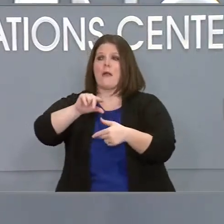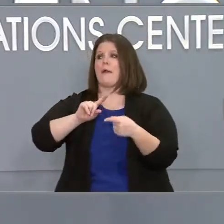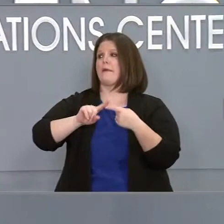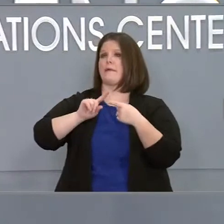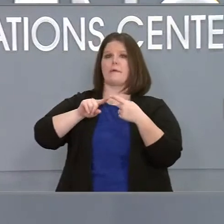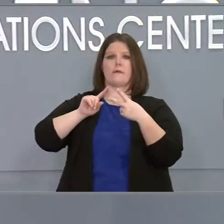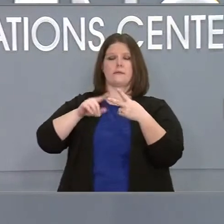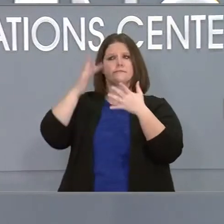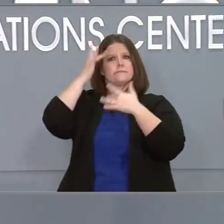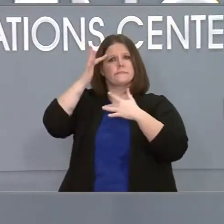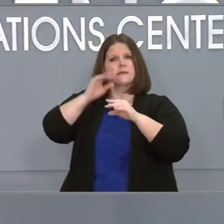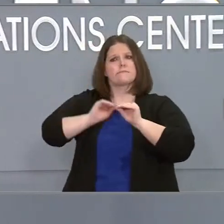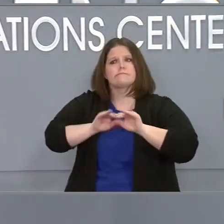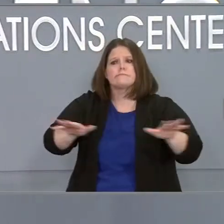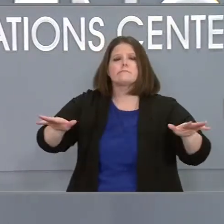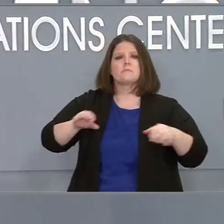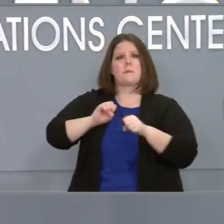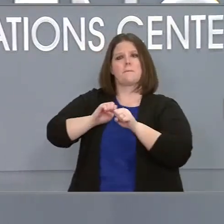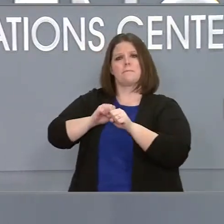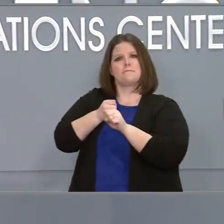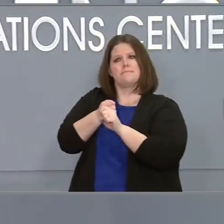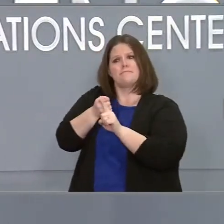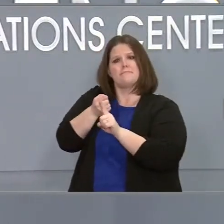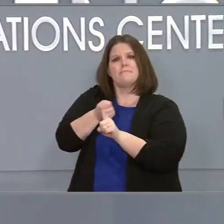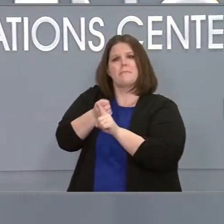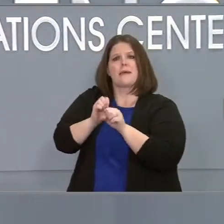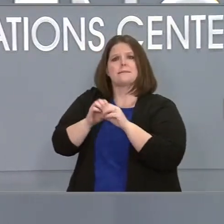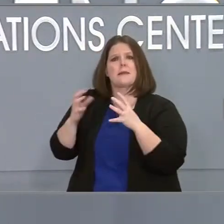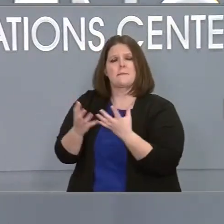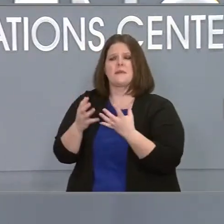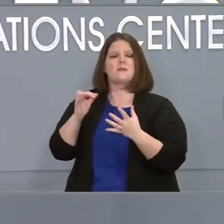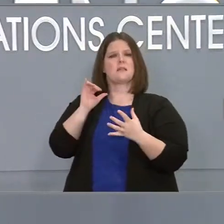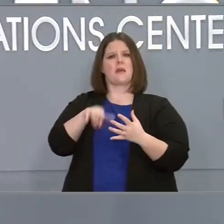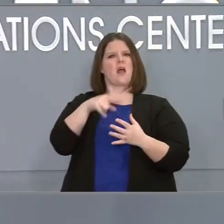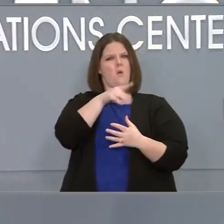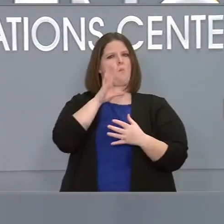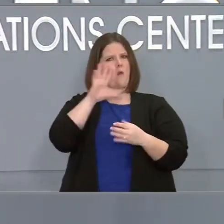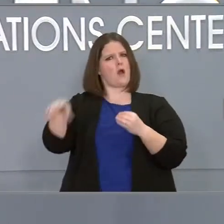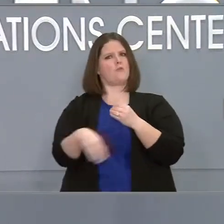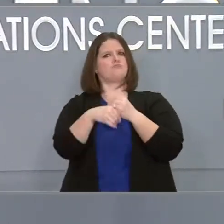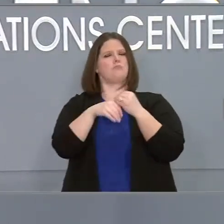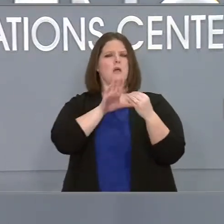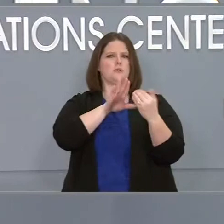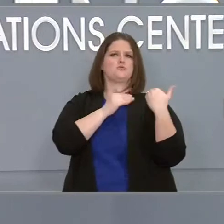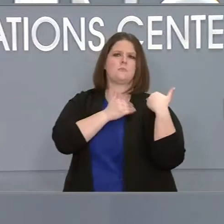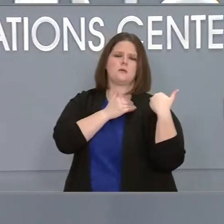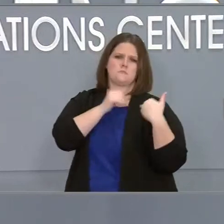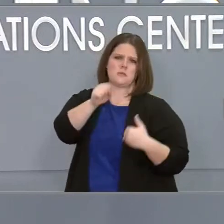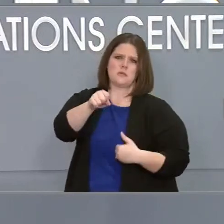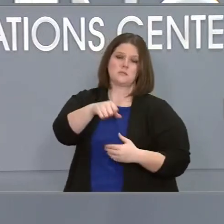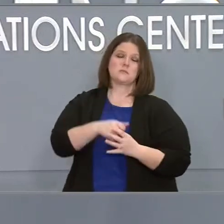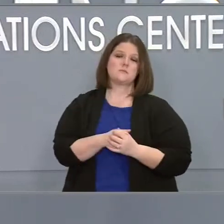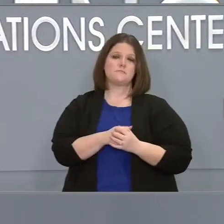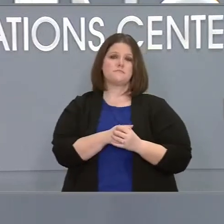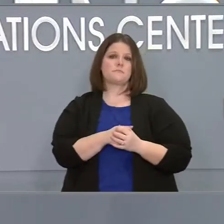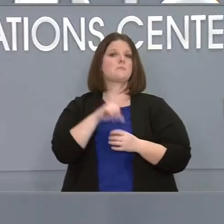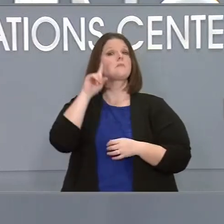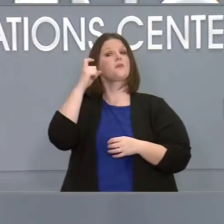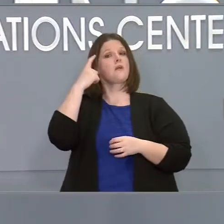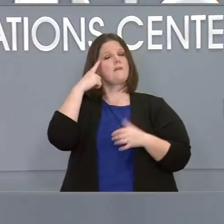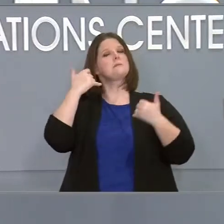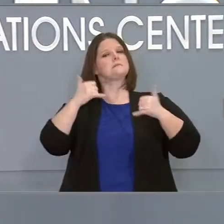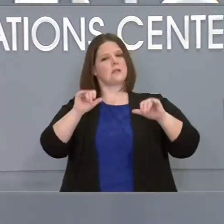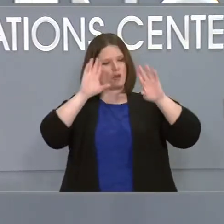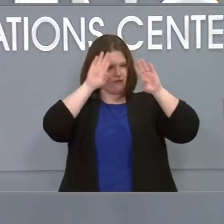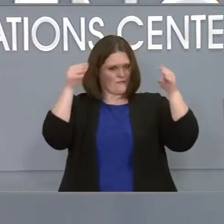that certainly needs to be a focus going forward. And I will say the governor has continued to put an emphasis on children